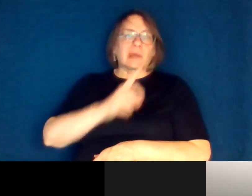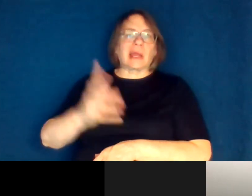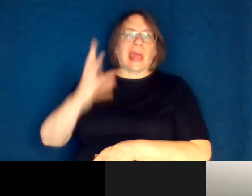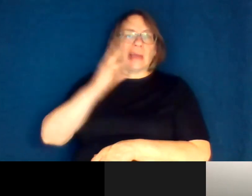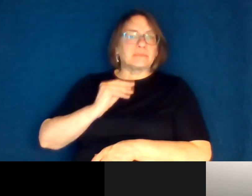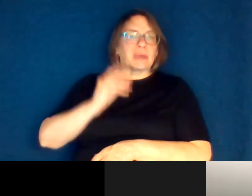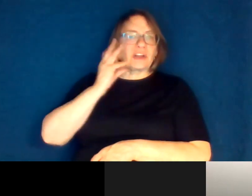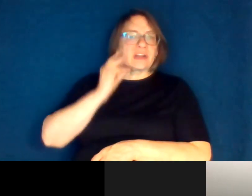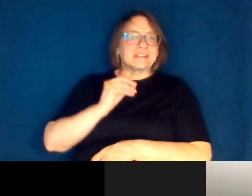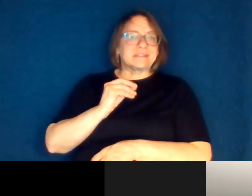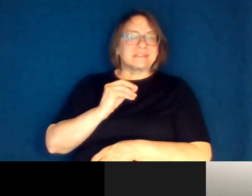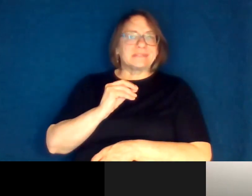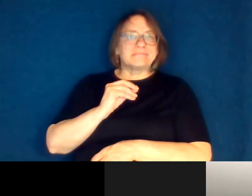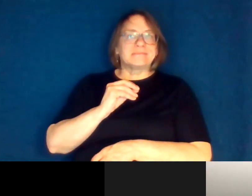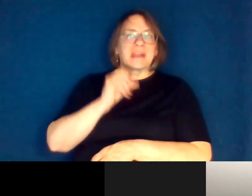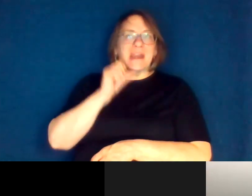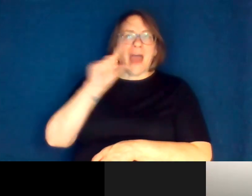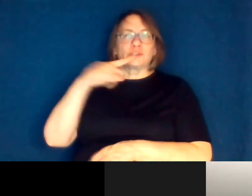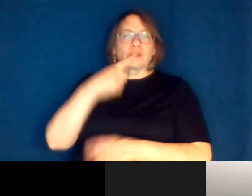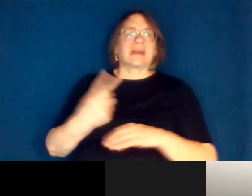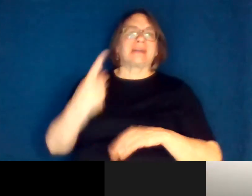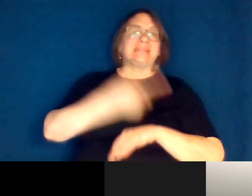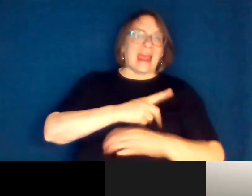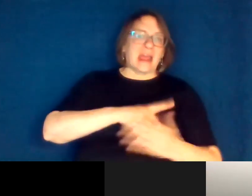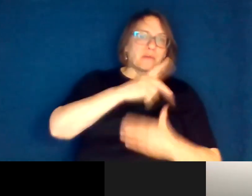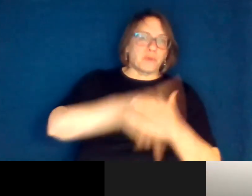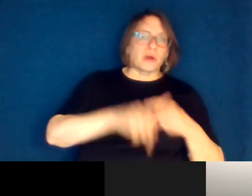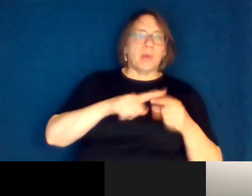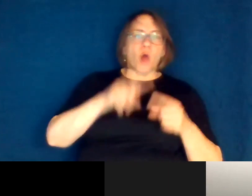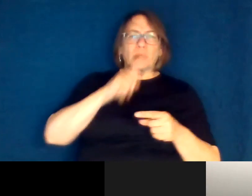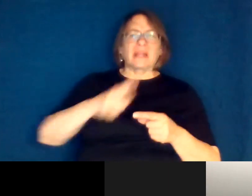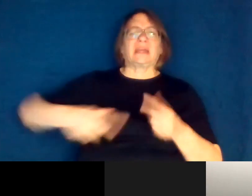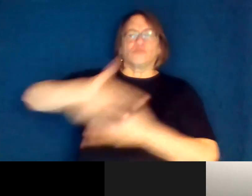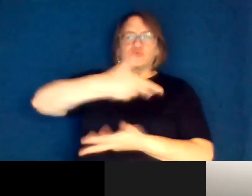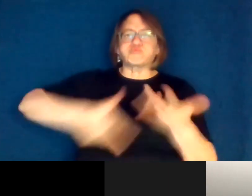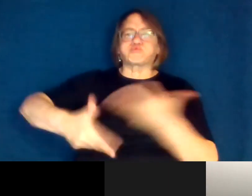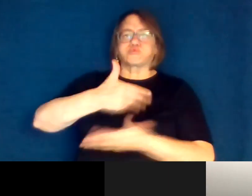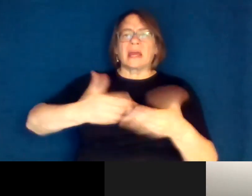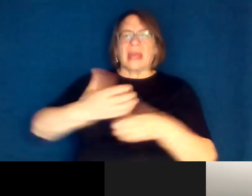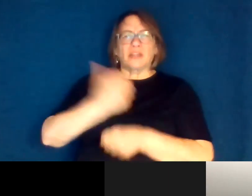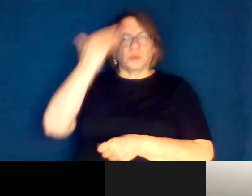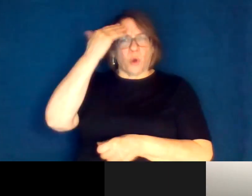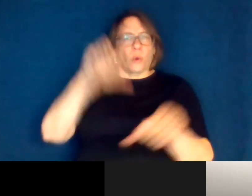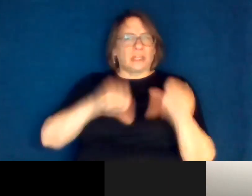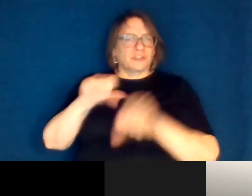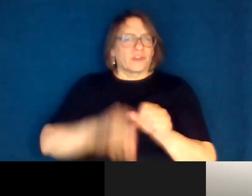not just a day program, but actually get to know each other in a residency